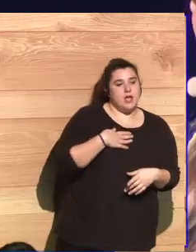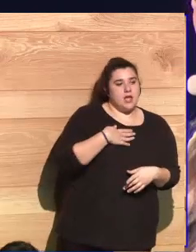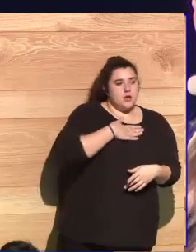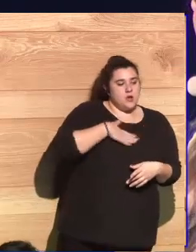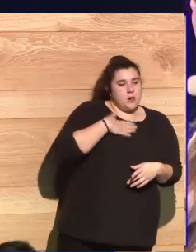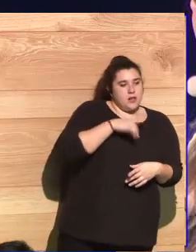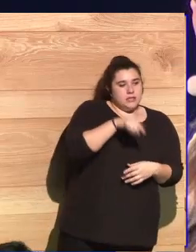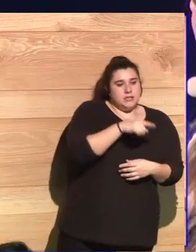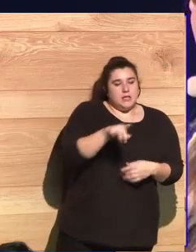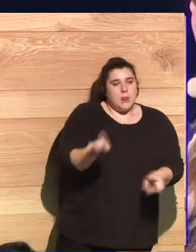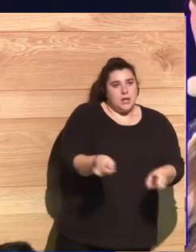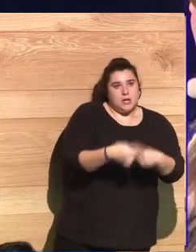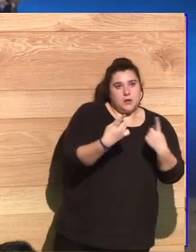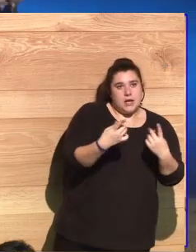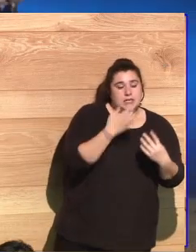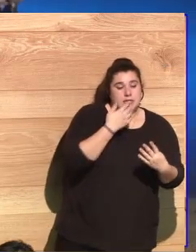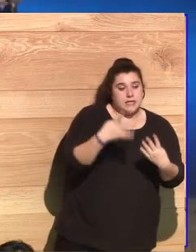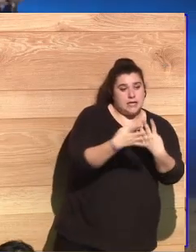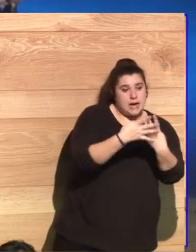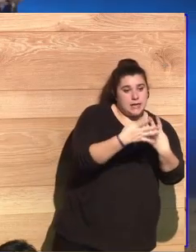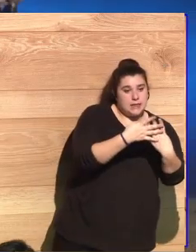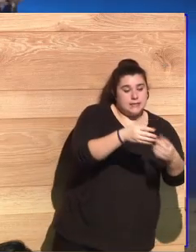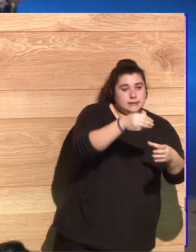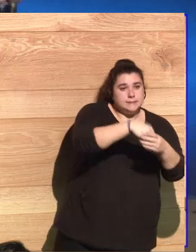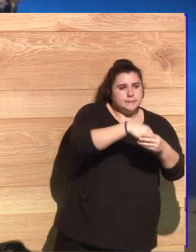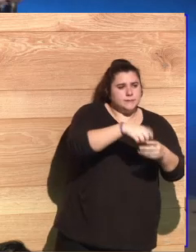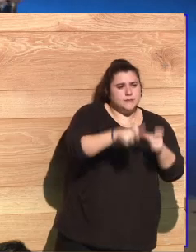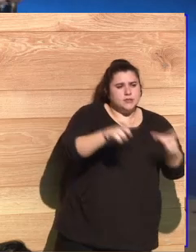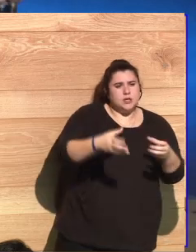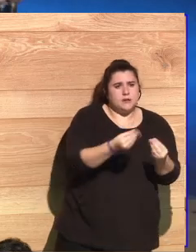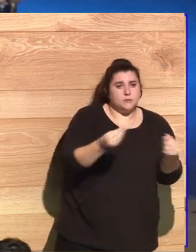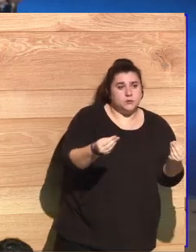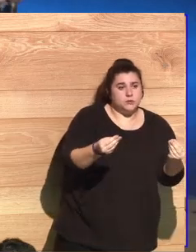jammed up against each other, nothing good can happen.